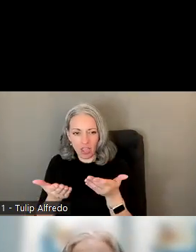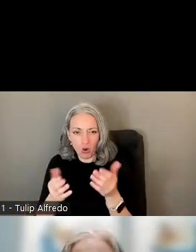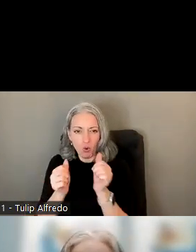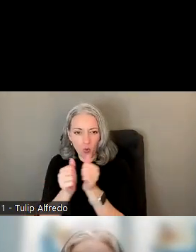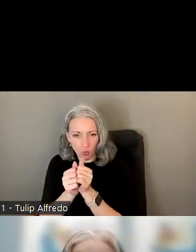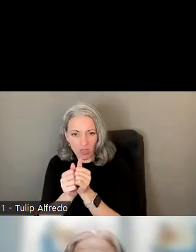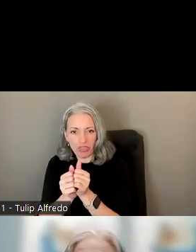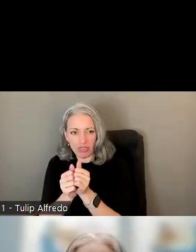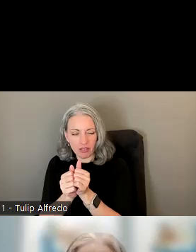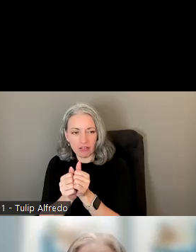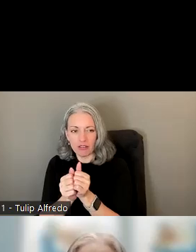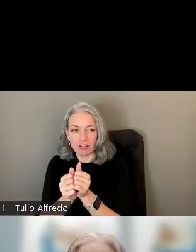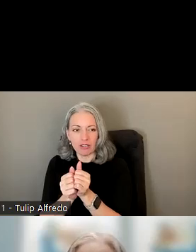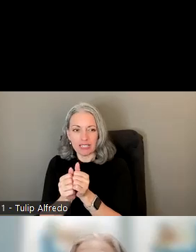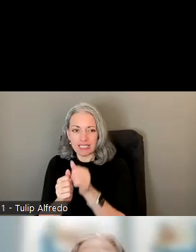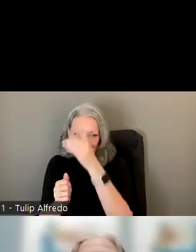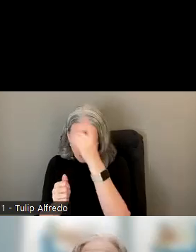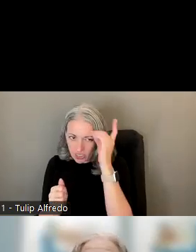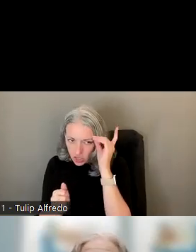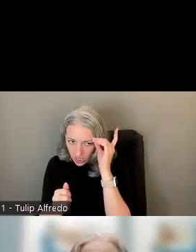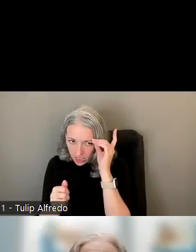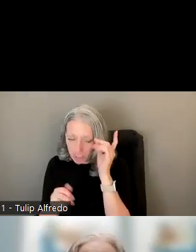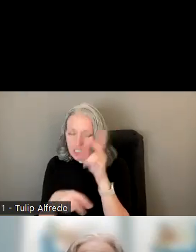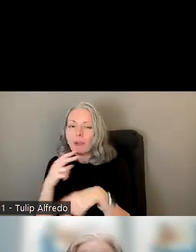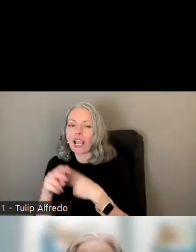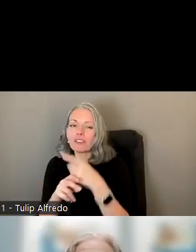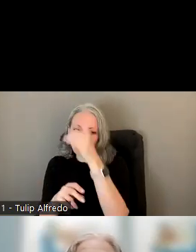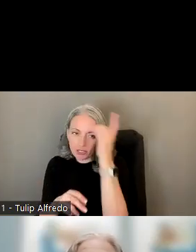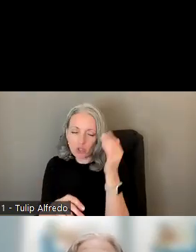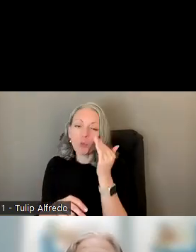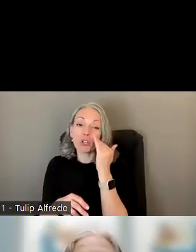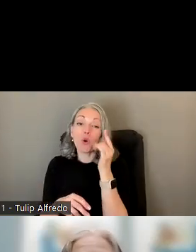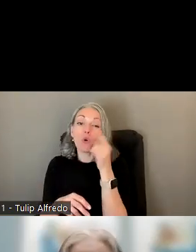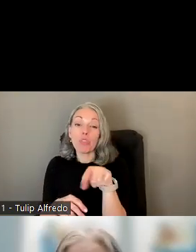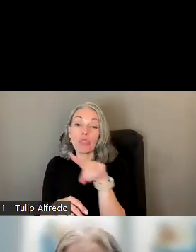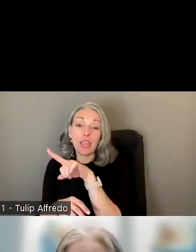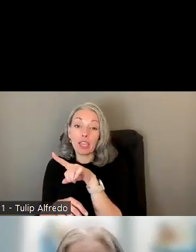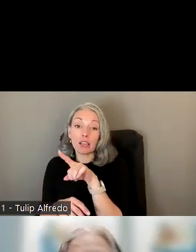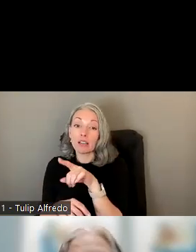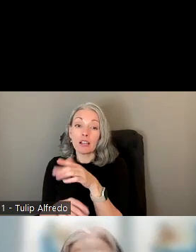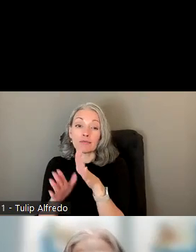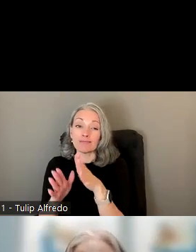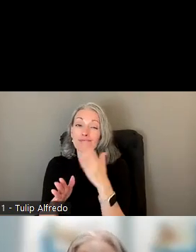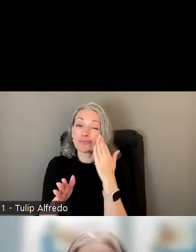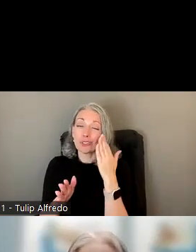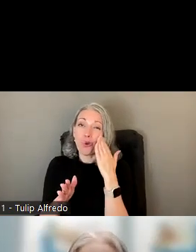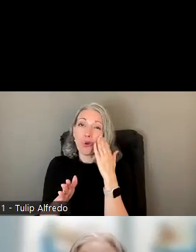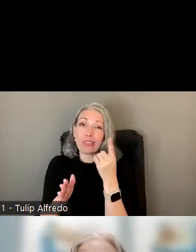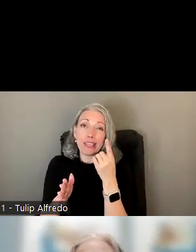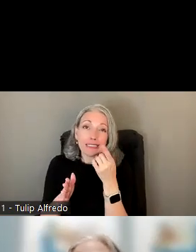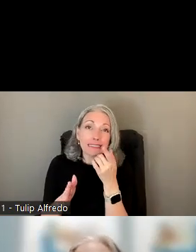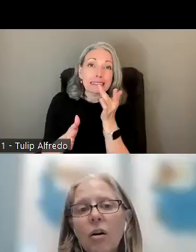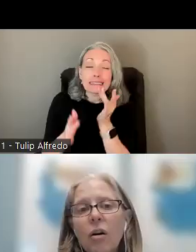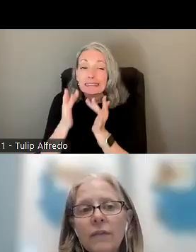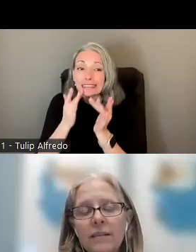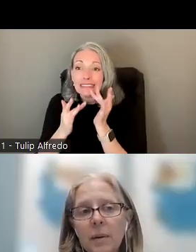a cognitive impairment or dementia of some kind. And we also know that those folks are some of the most vulnerable living in these settings. And